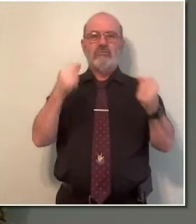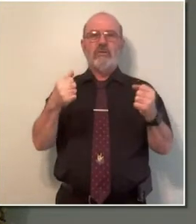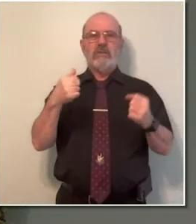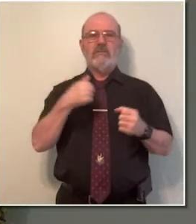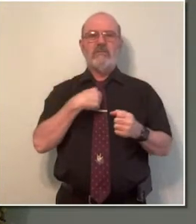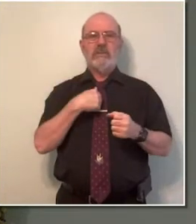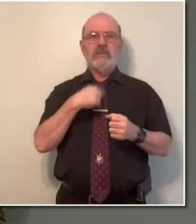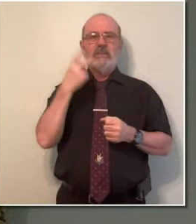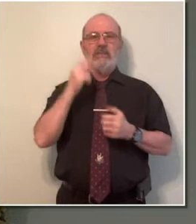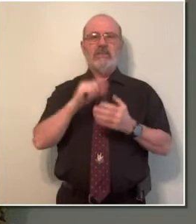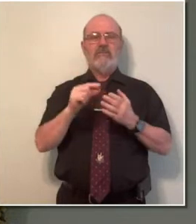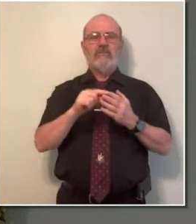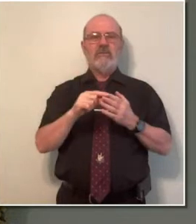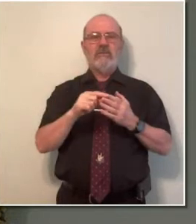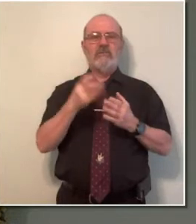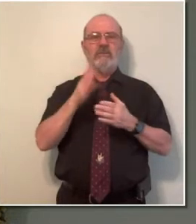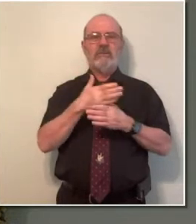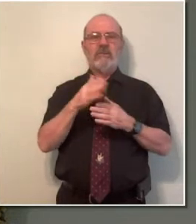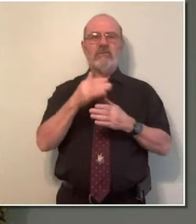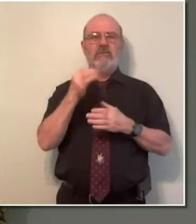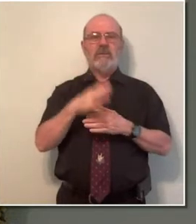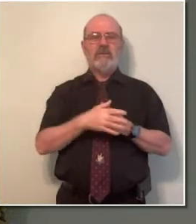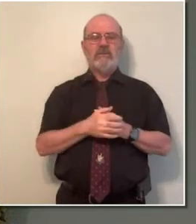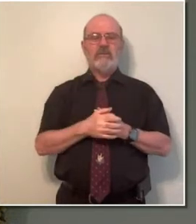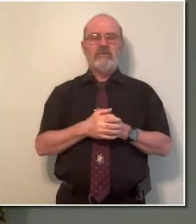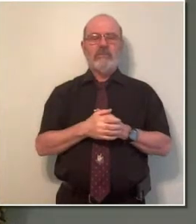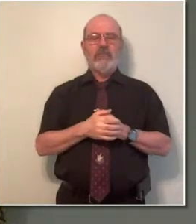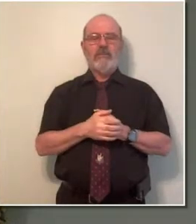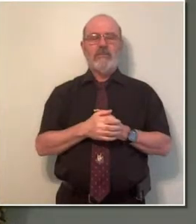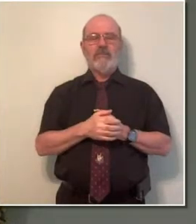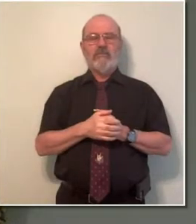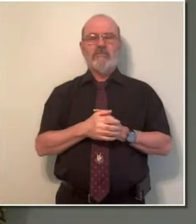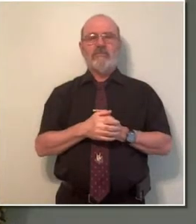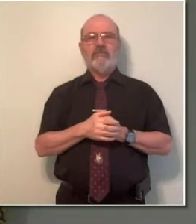verse, I think I may have shared it with Pastor. I saw,